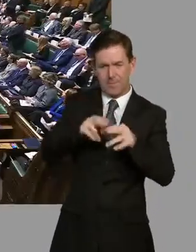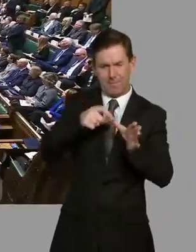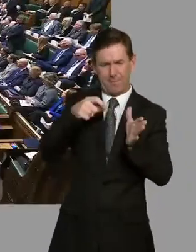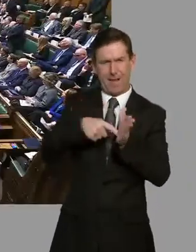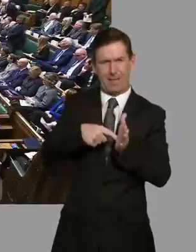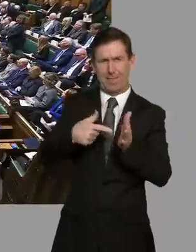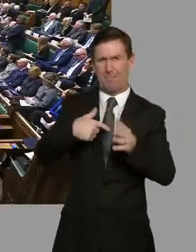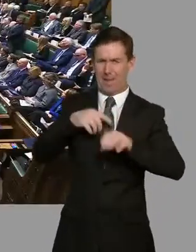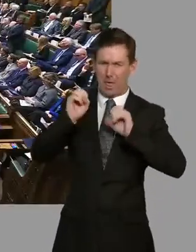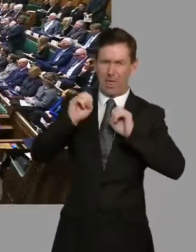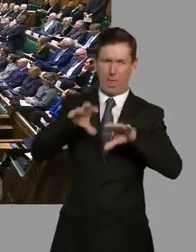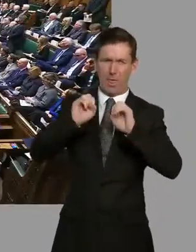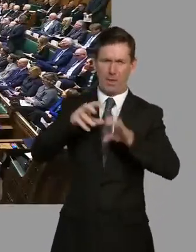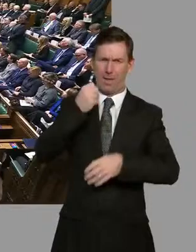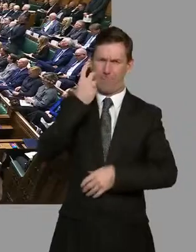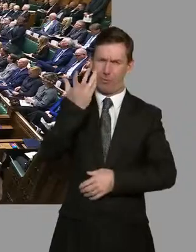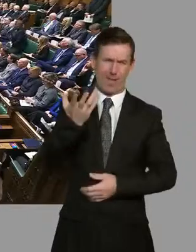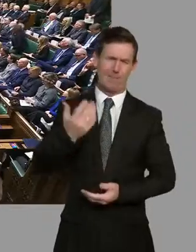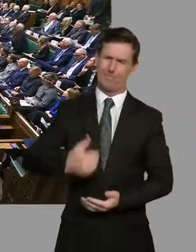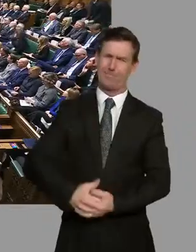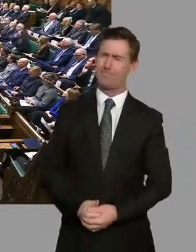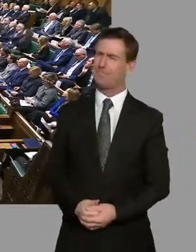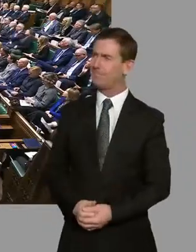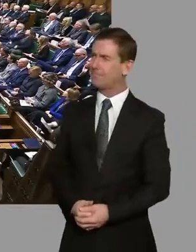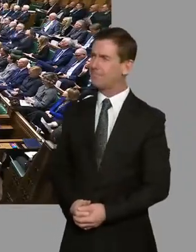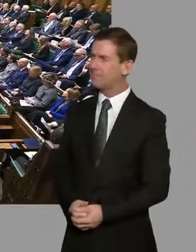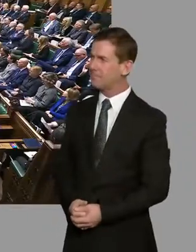Tonia Antoniazzi.